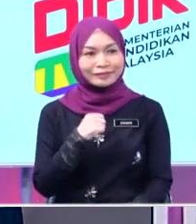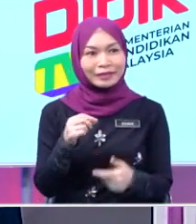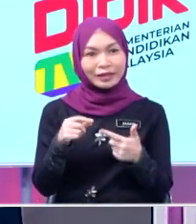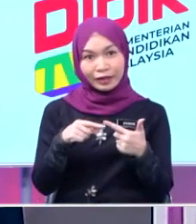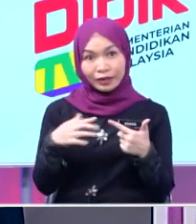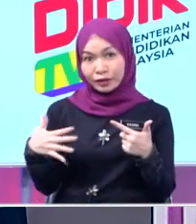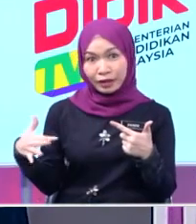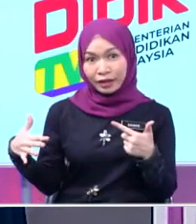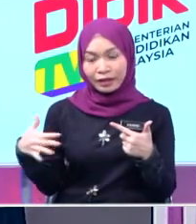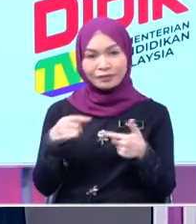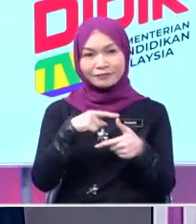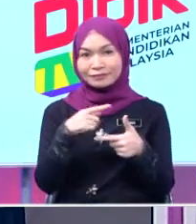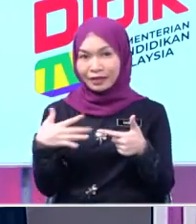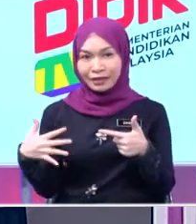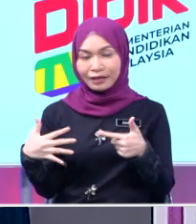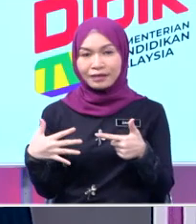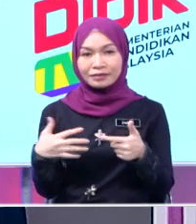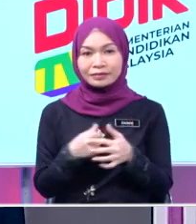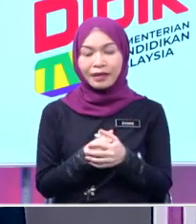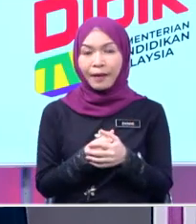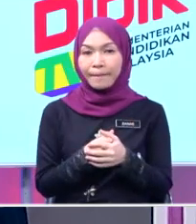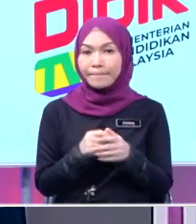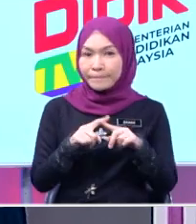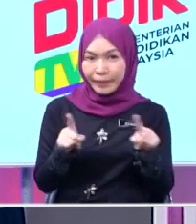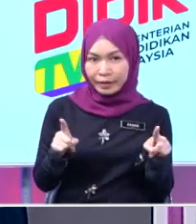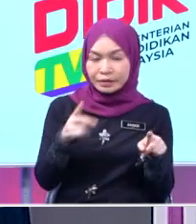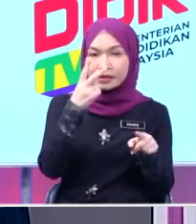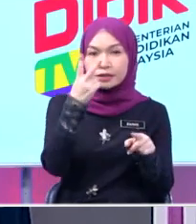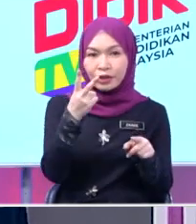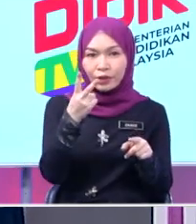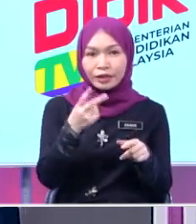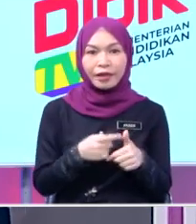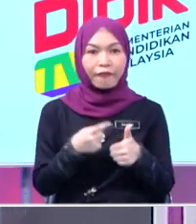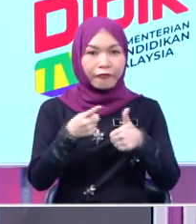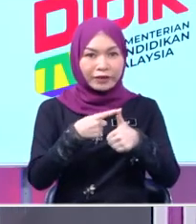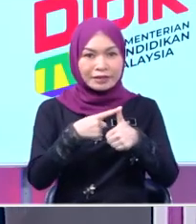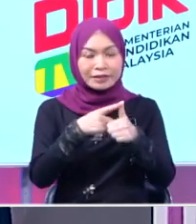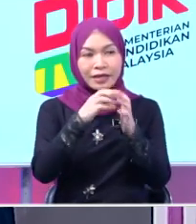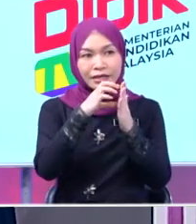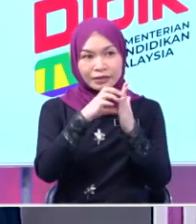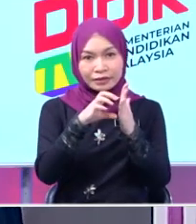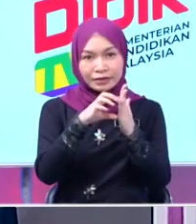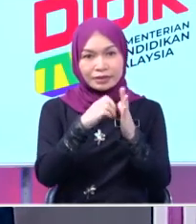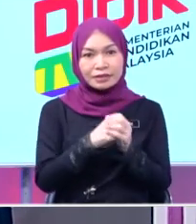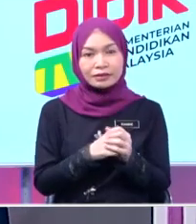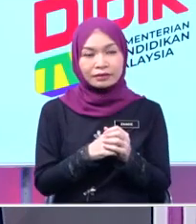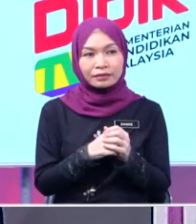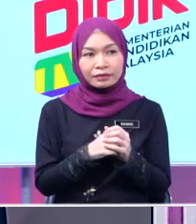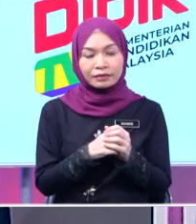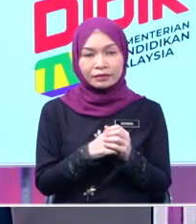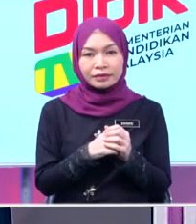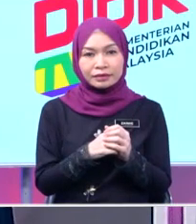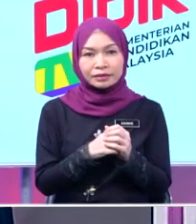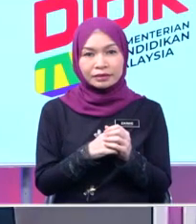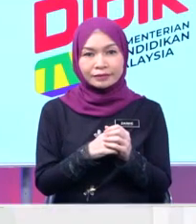have opinions. But look at the first sentence and then you will know that the answer is B because of the